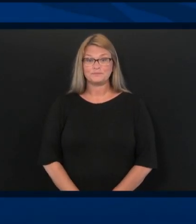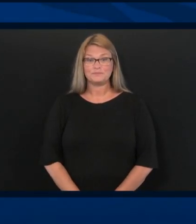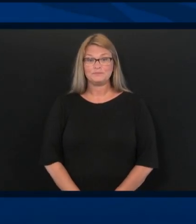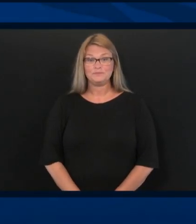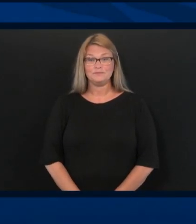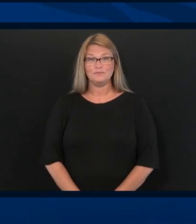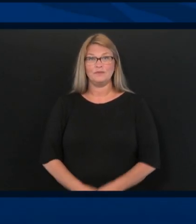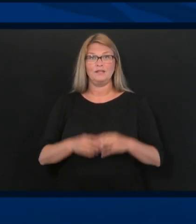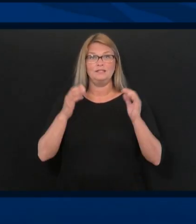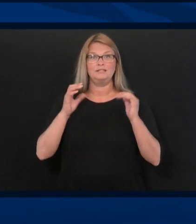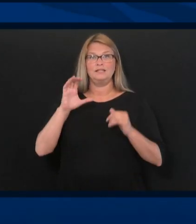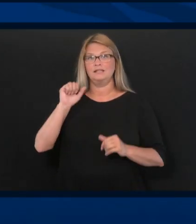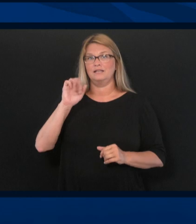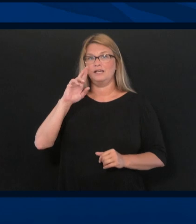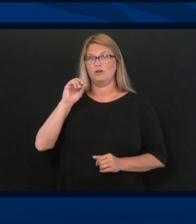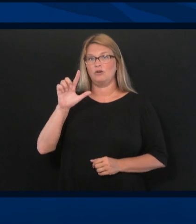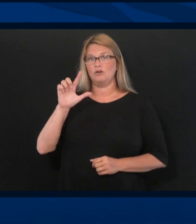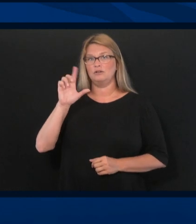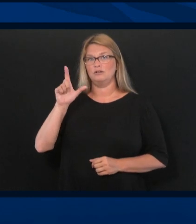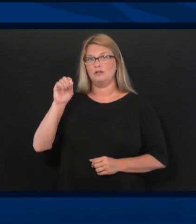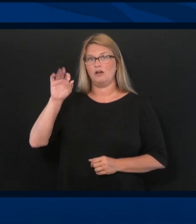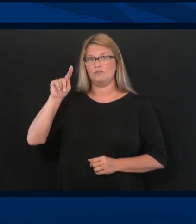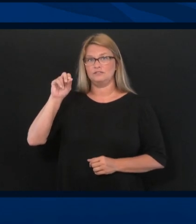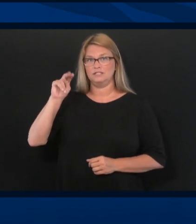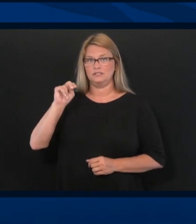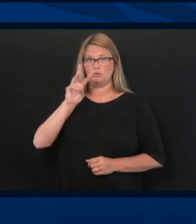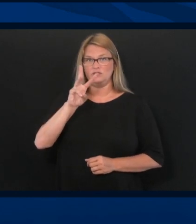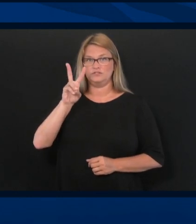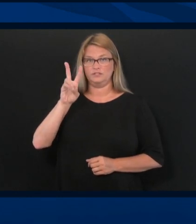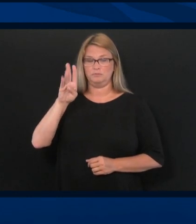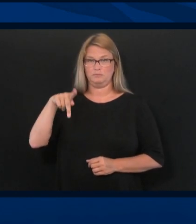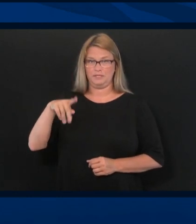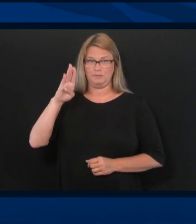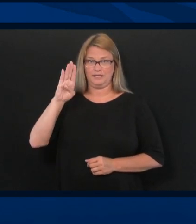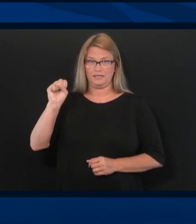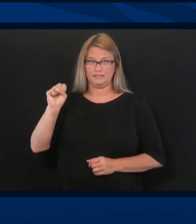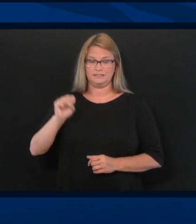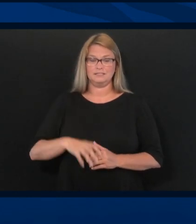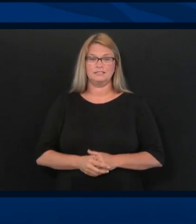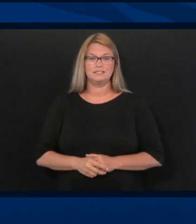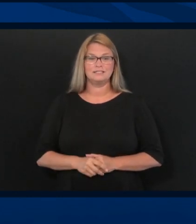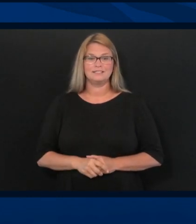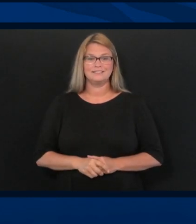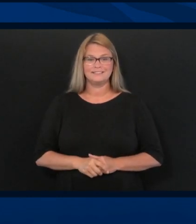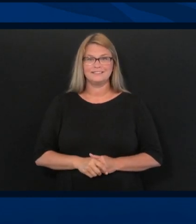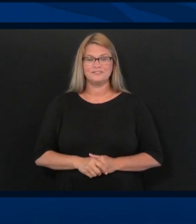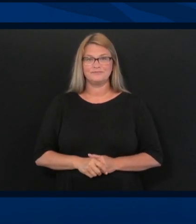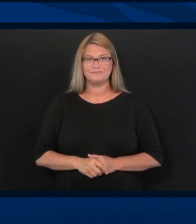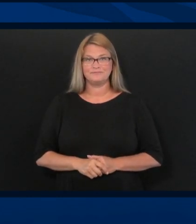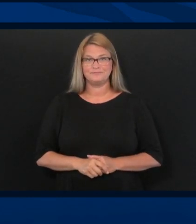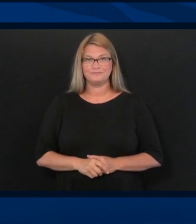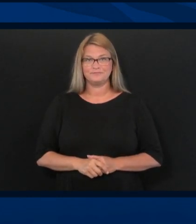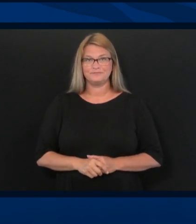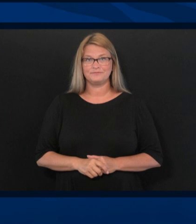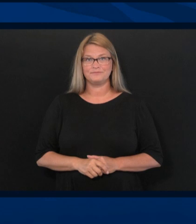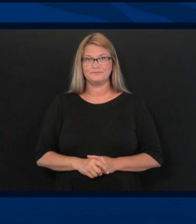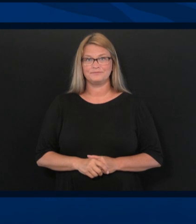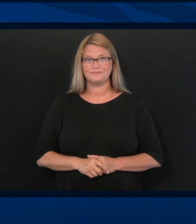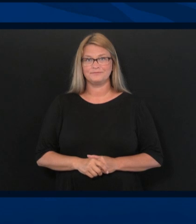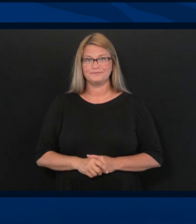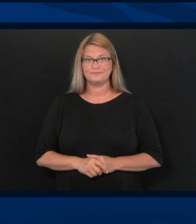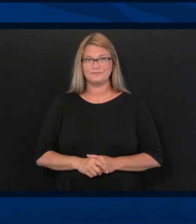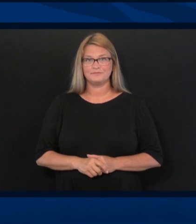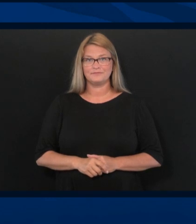Next, we'll go to Kara Lofton with West Virginia Public Broadcasting. Hi, folks. Kara Lofton with West Virginia Public